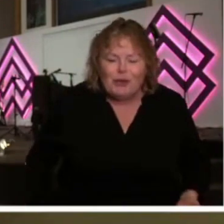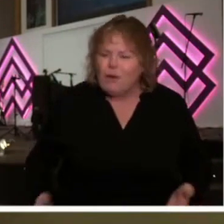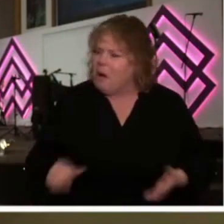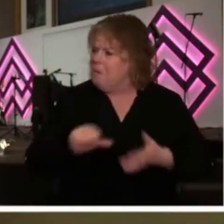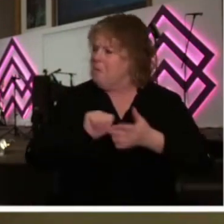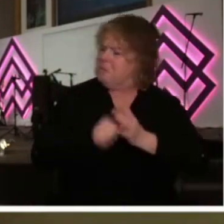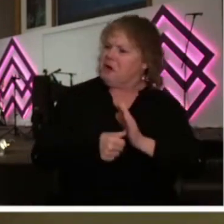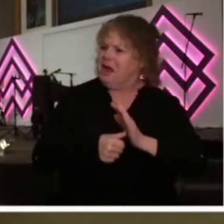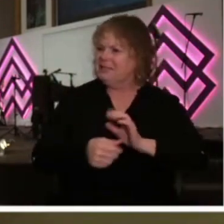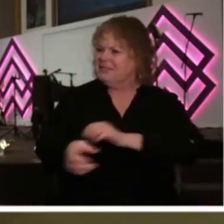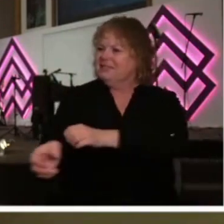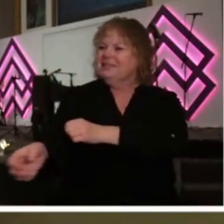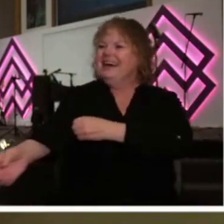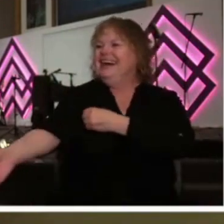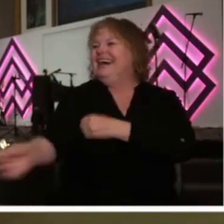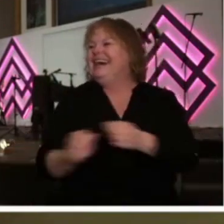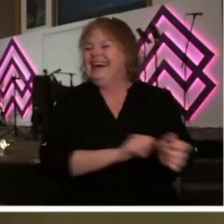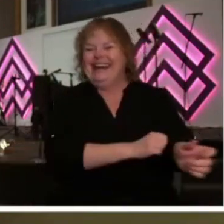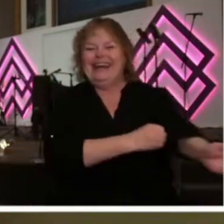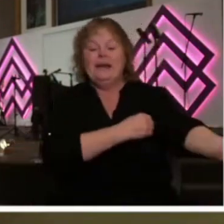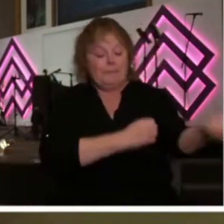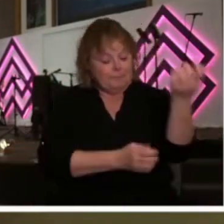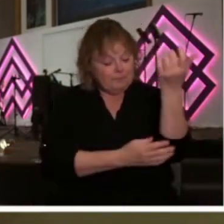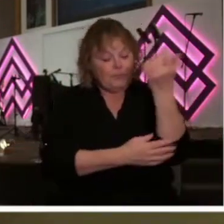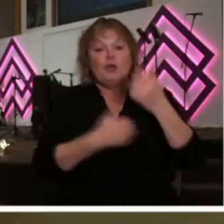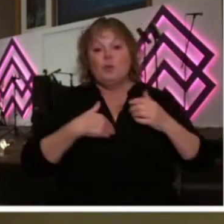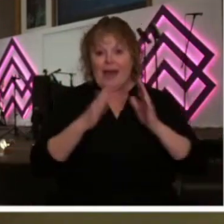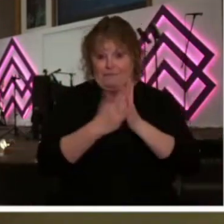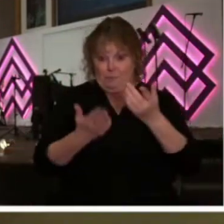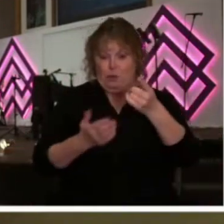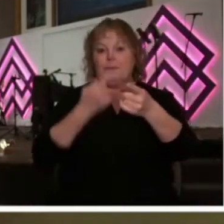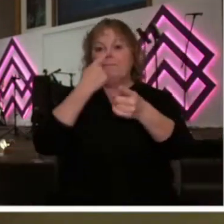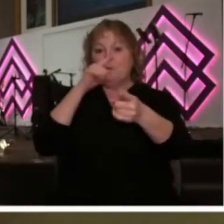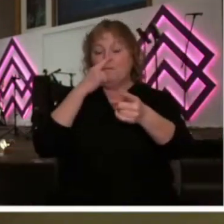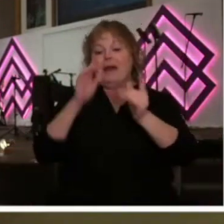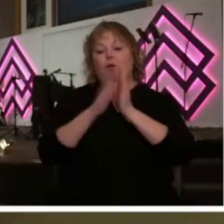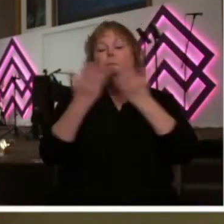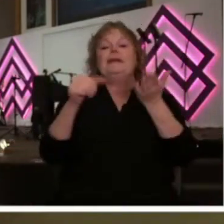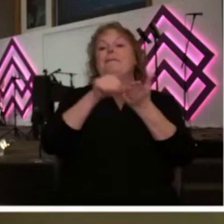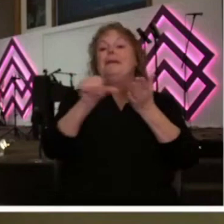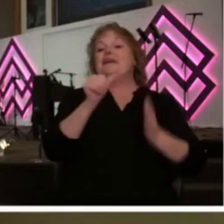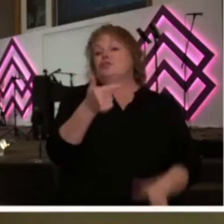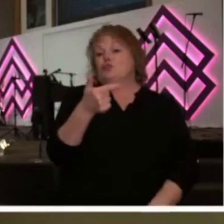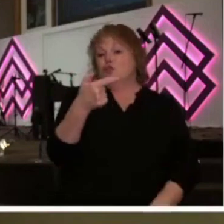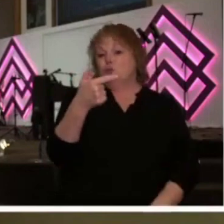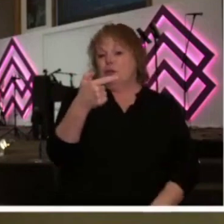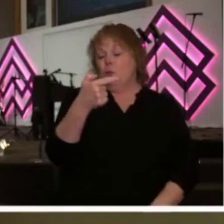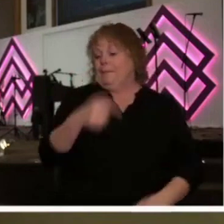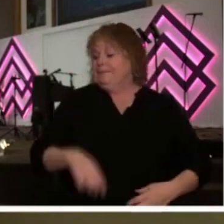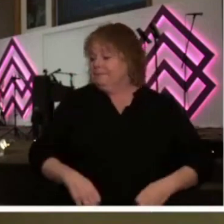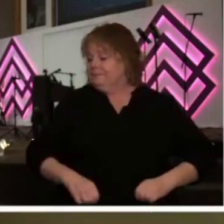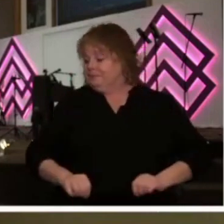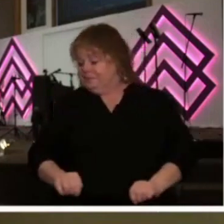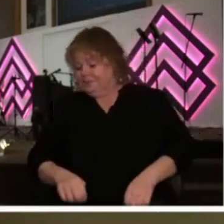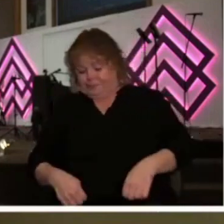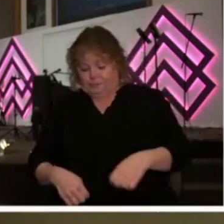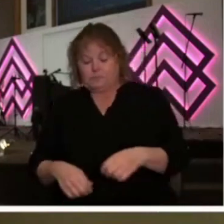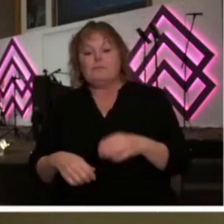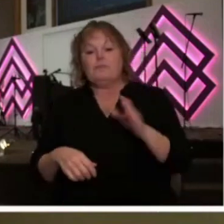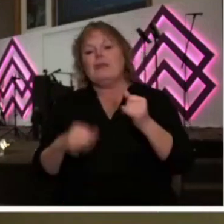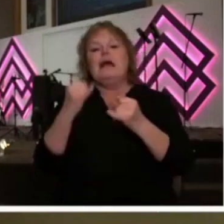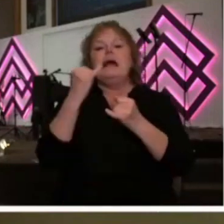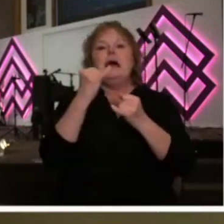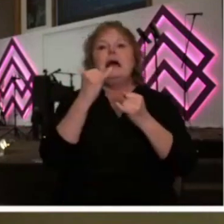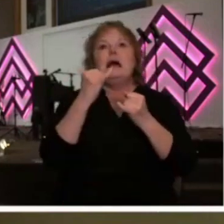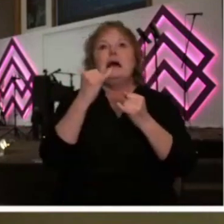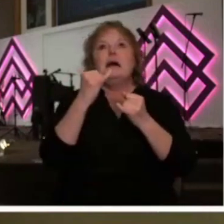impressed. Since you have your book with you, if you could turn to page 21, you'll notice that the last